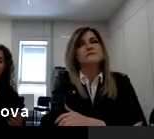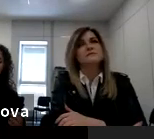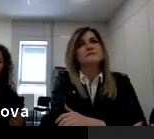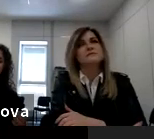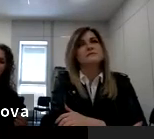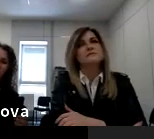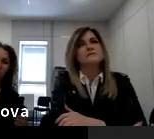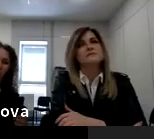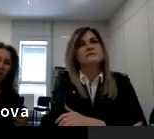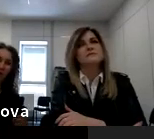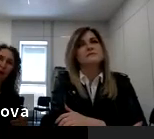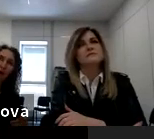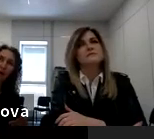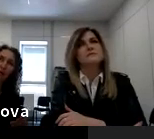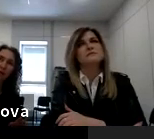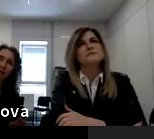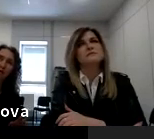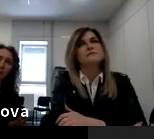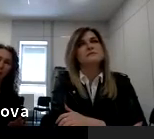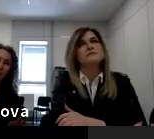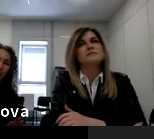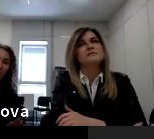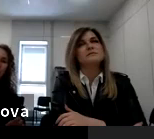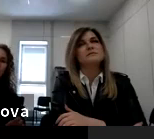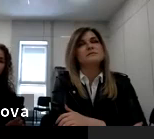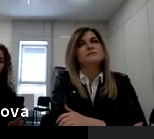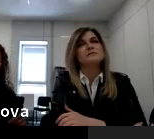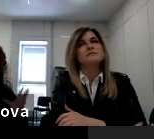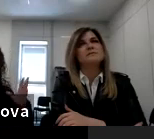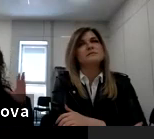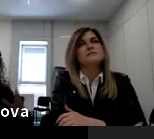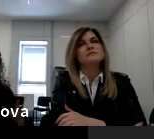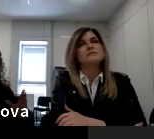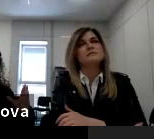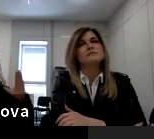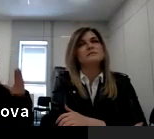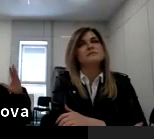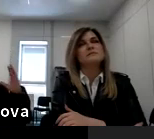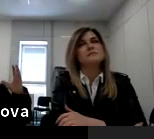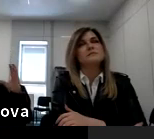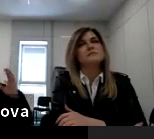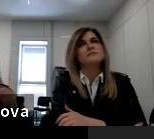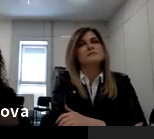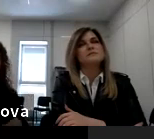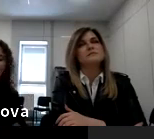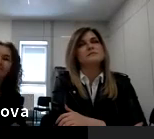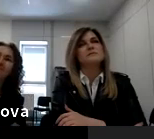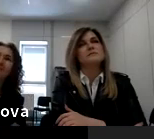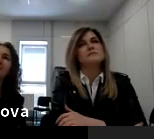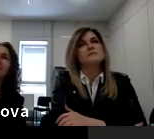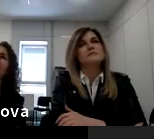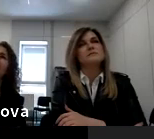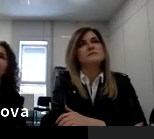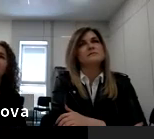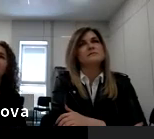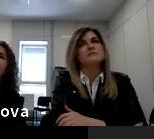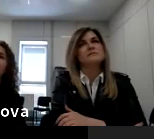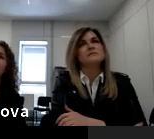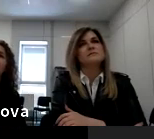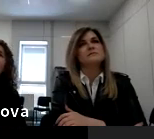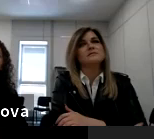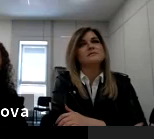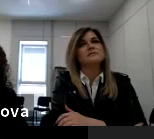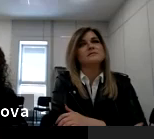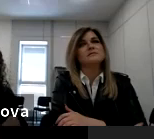7-degree optics to light up the top of the pylon. And they are really burning. They are looking